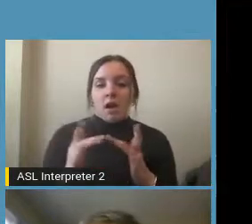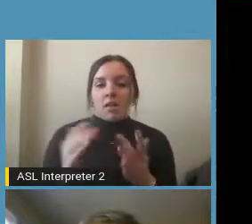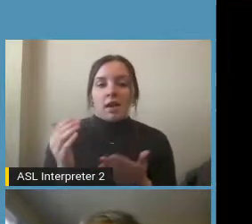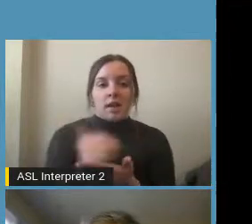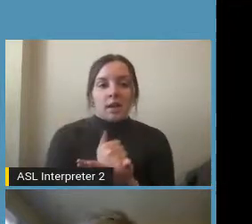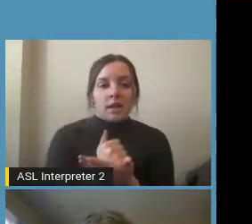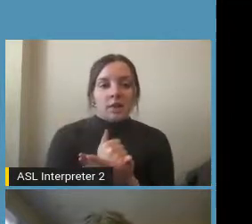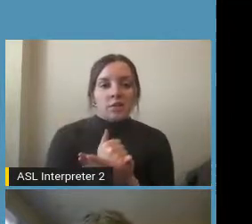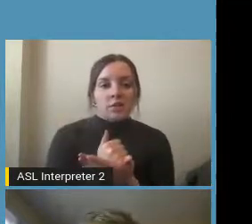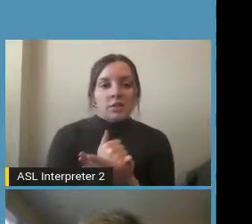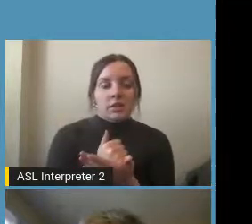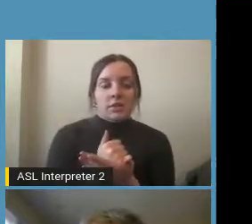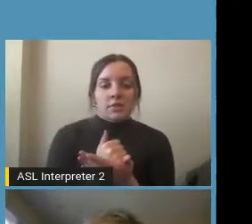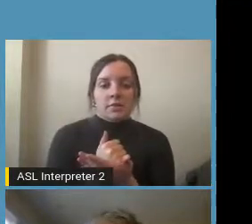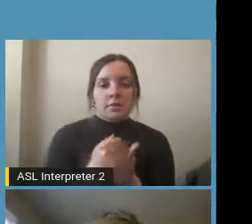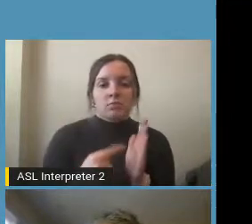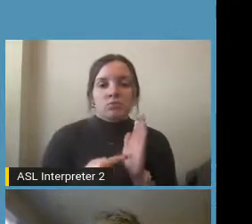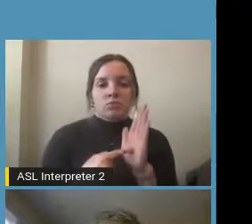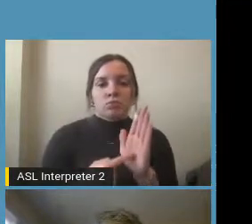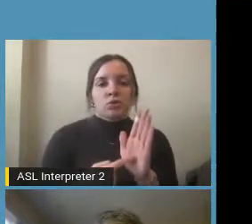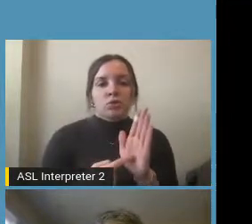tour.